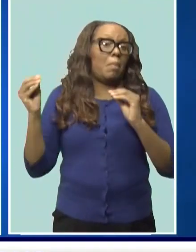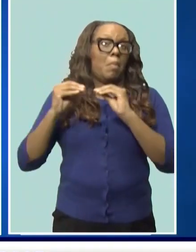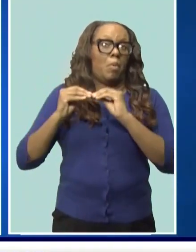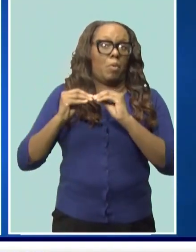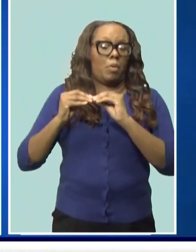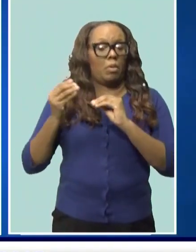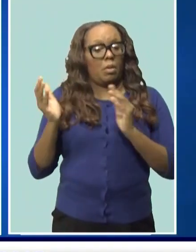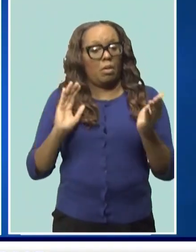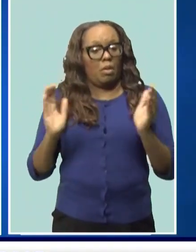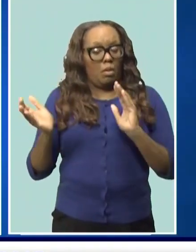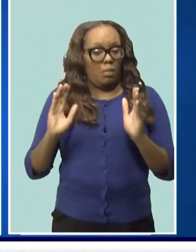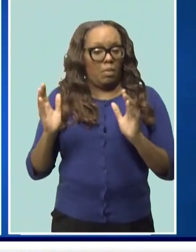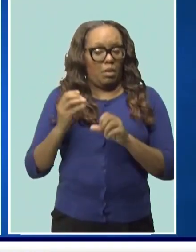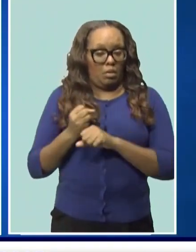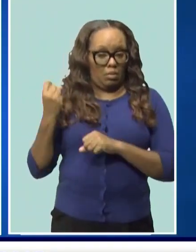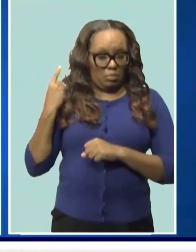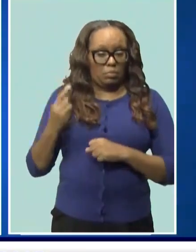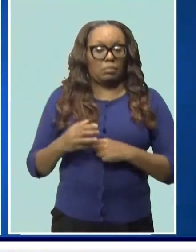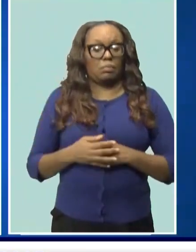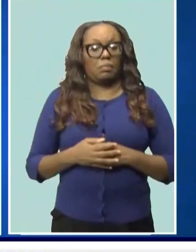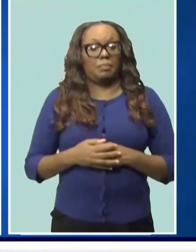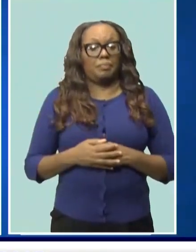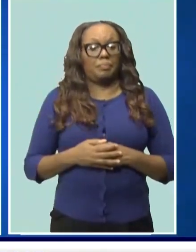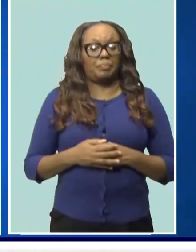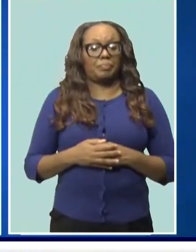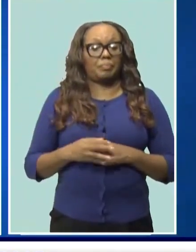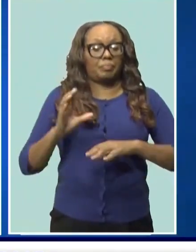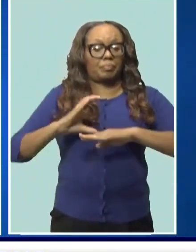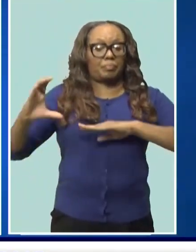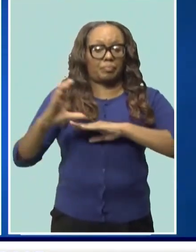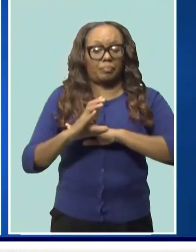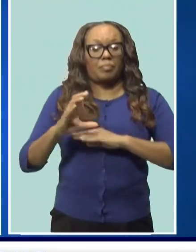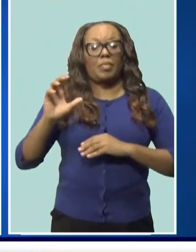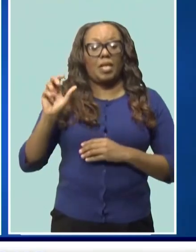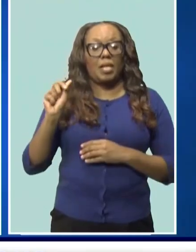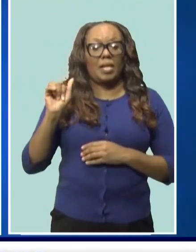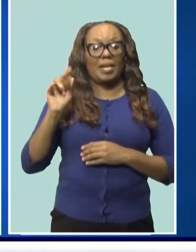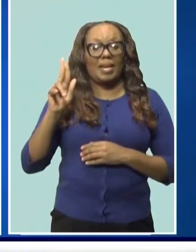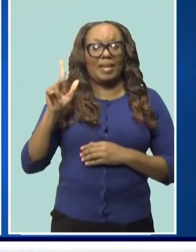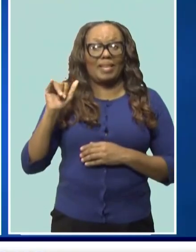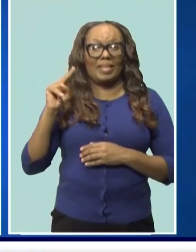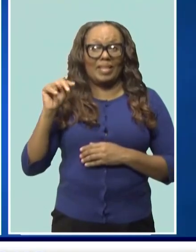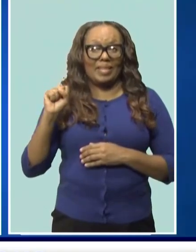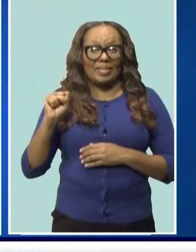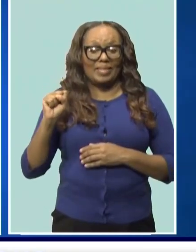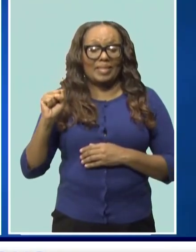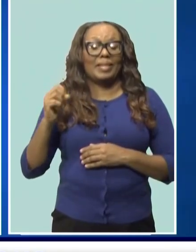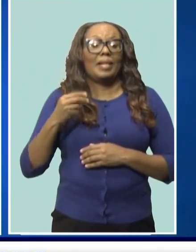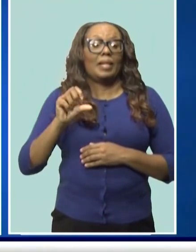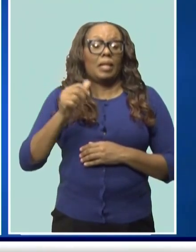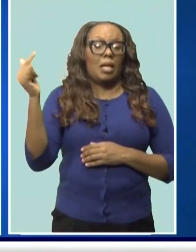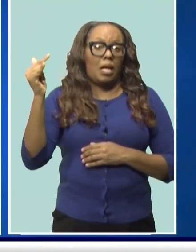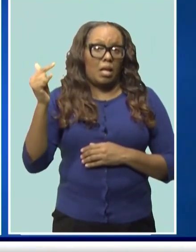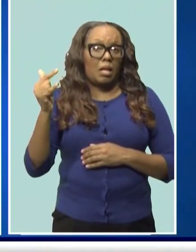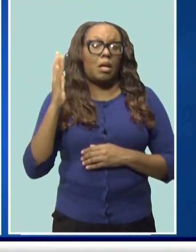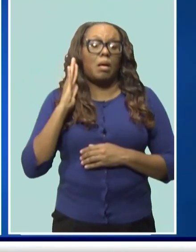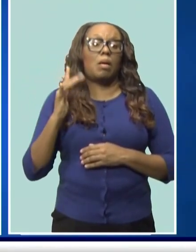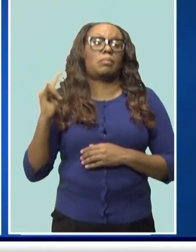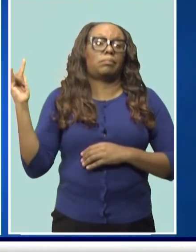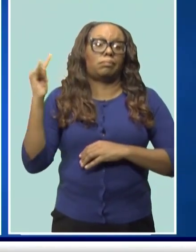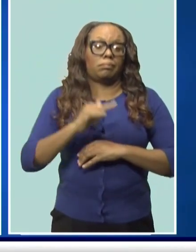up in the USA market. Both Caribbean Airlines and Frontier Airlines will operate 3 times weekly from San Juan to Barbados, providing an